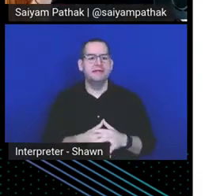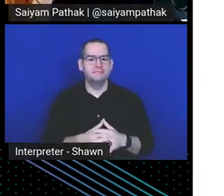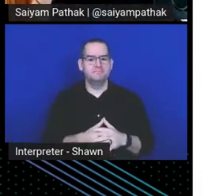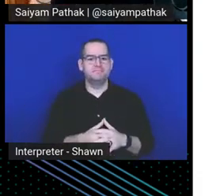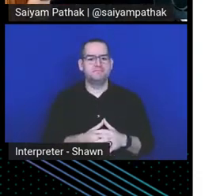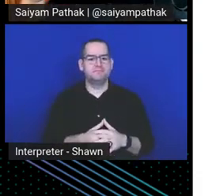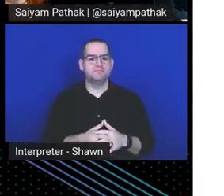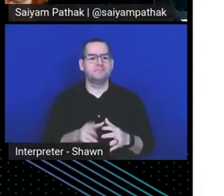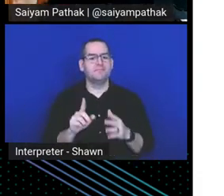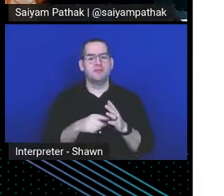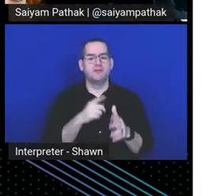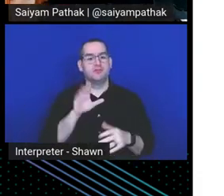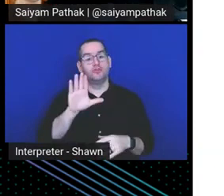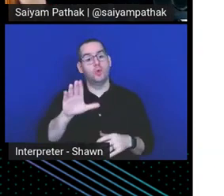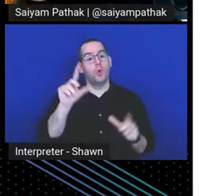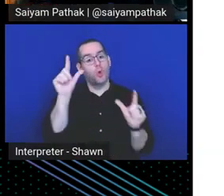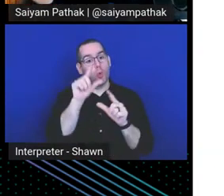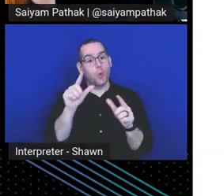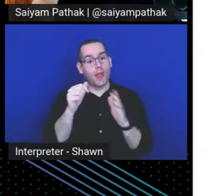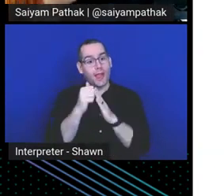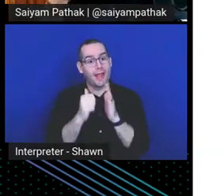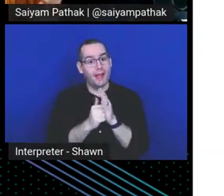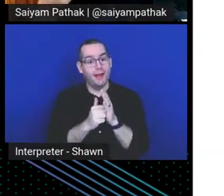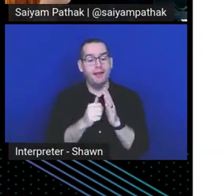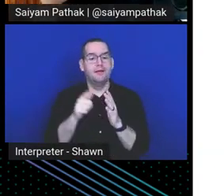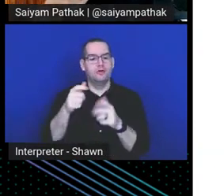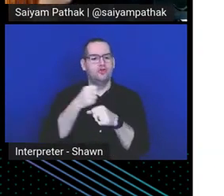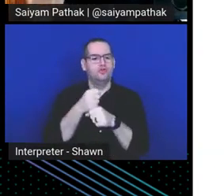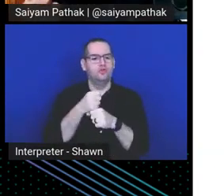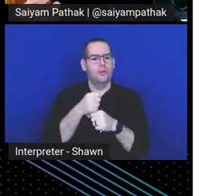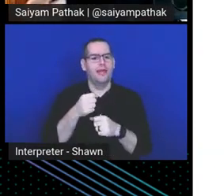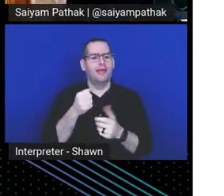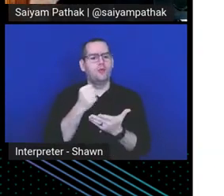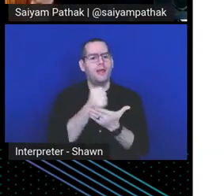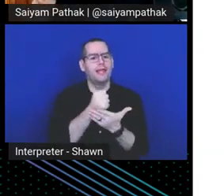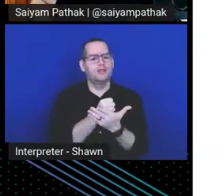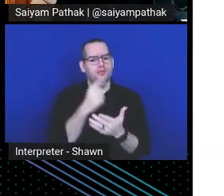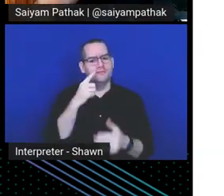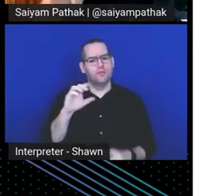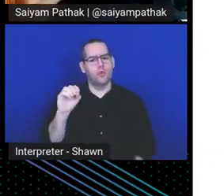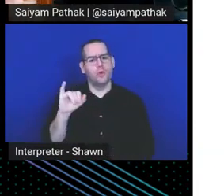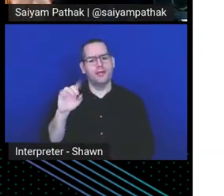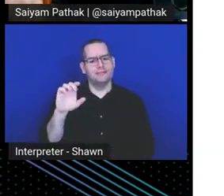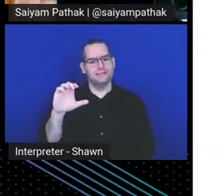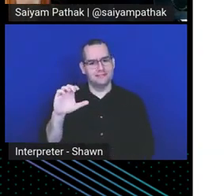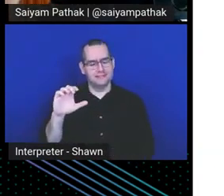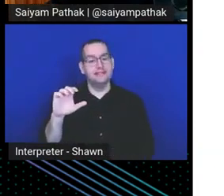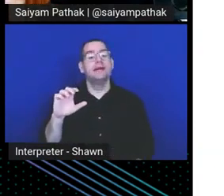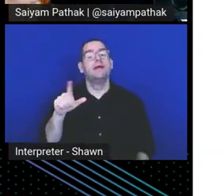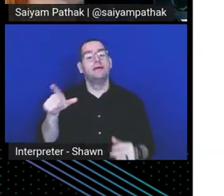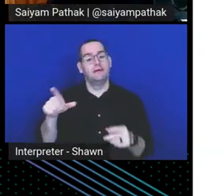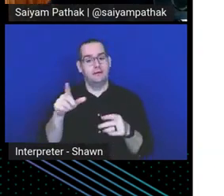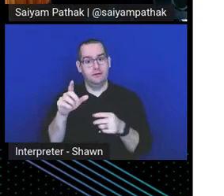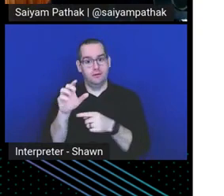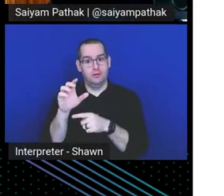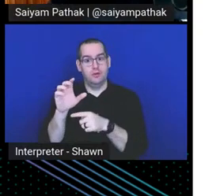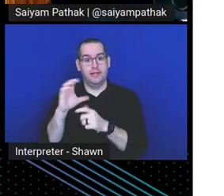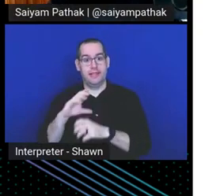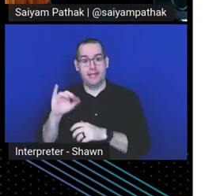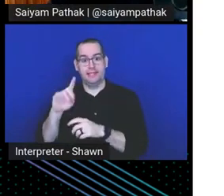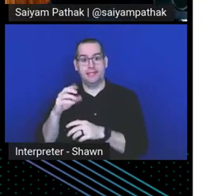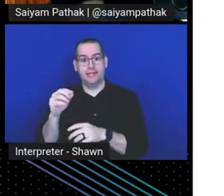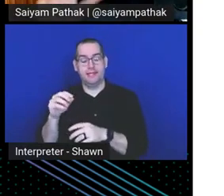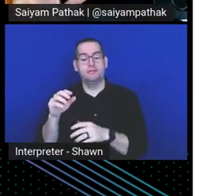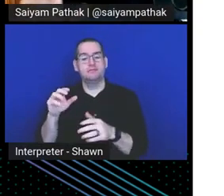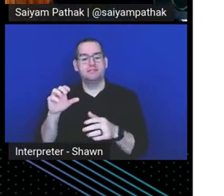to your Google account and create the credentials for OIDC, get the client ID and the secret, and you